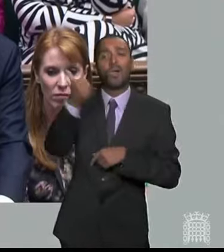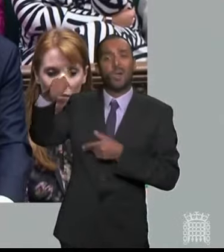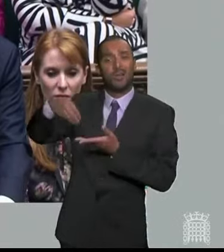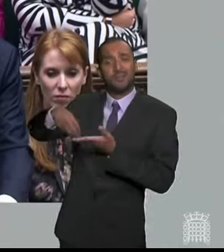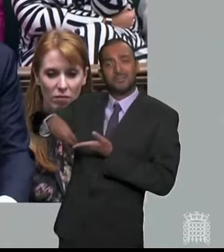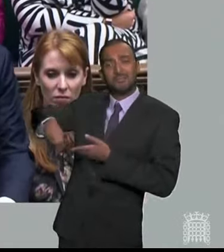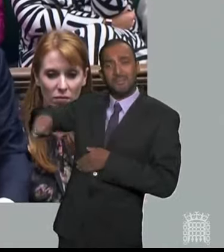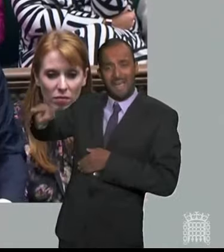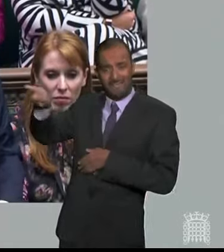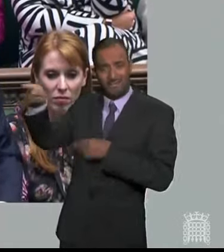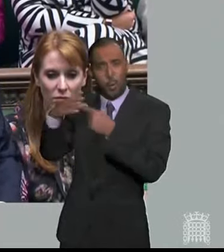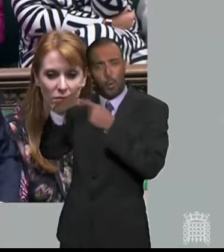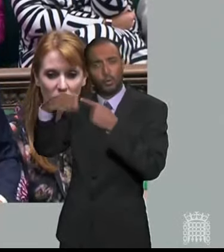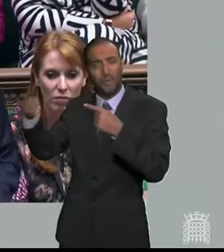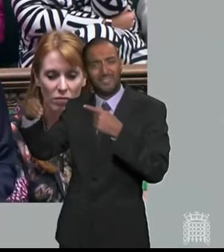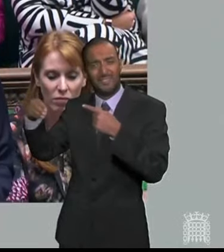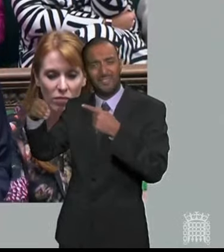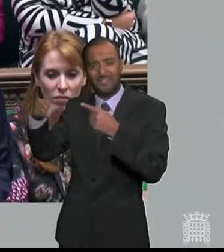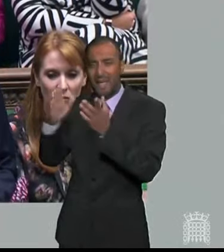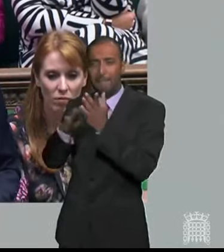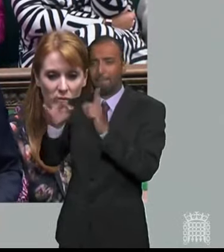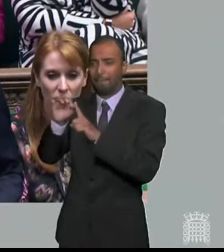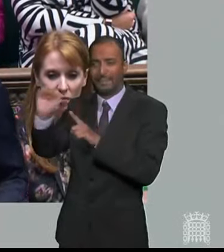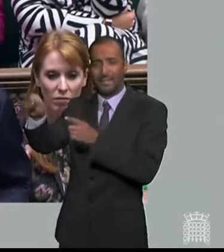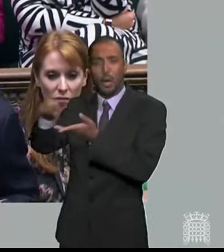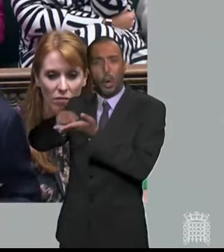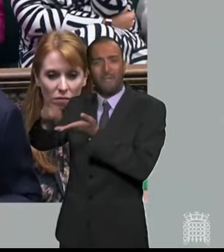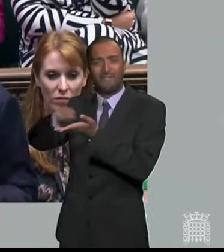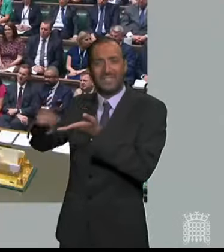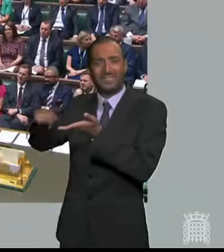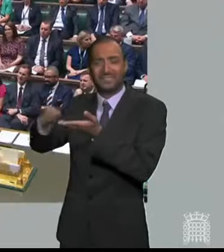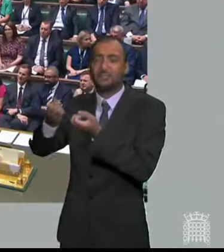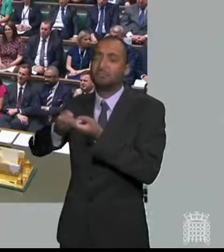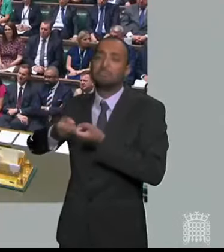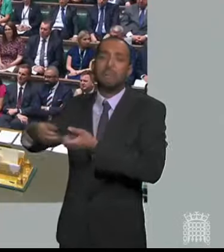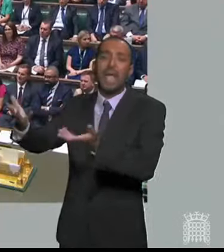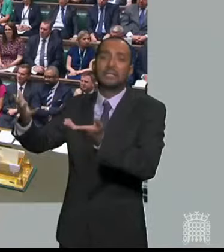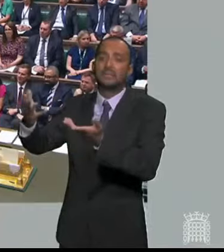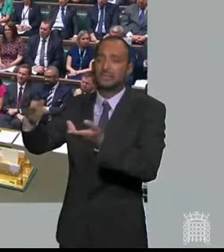better use of taxpayers' money than stopping schools collapsing?